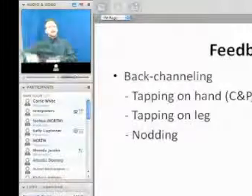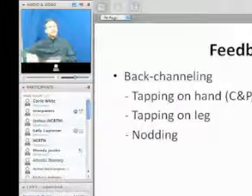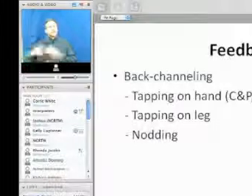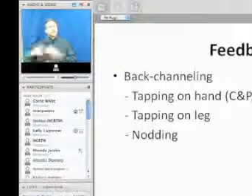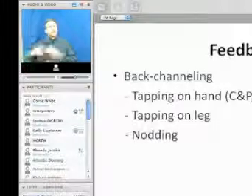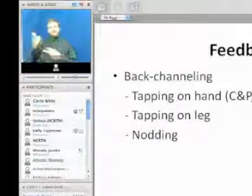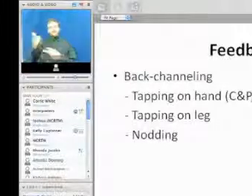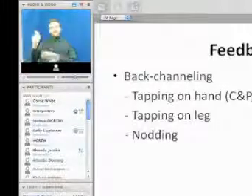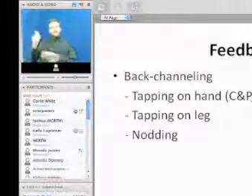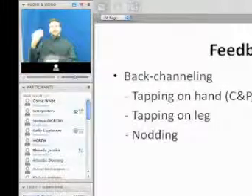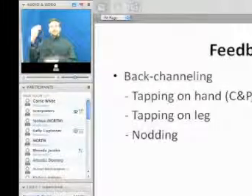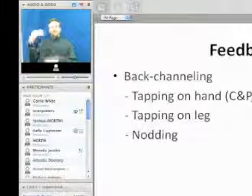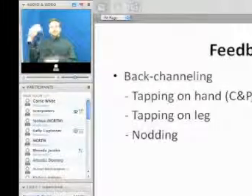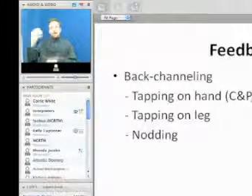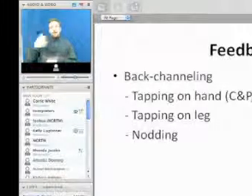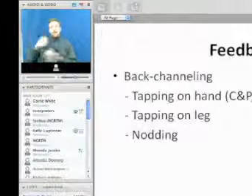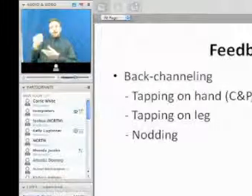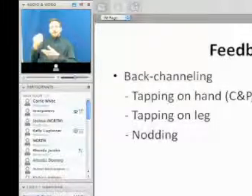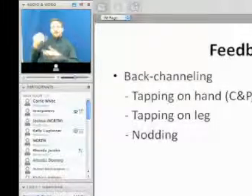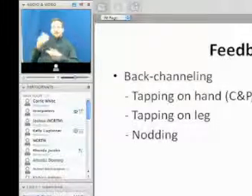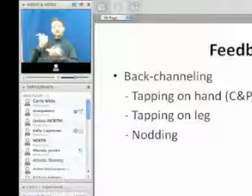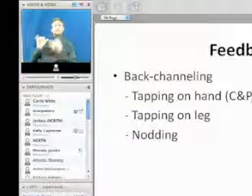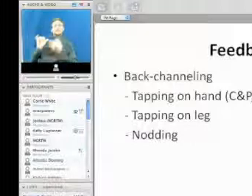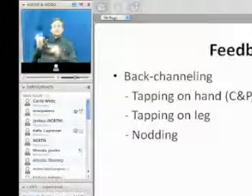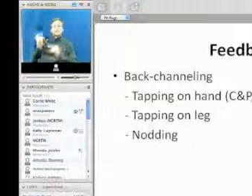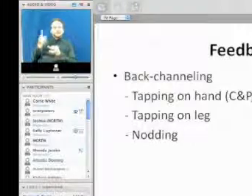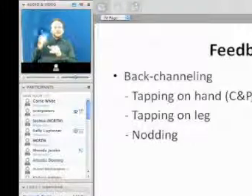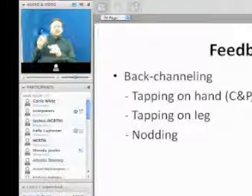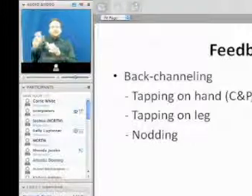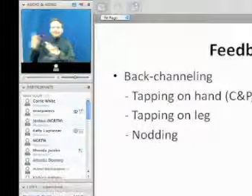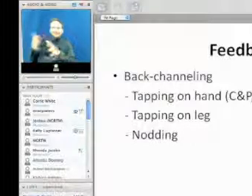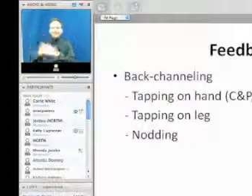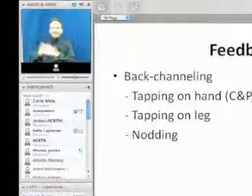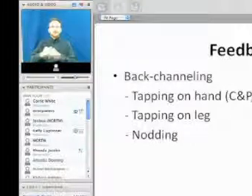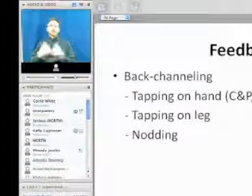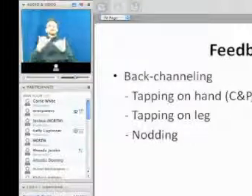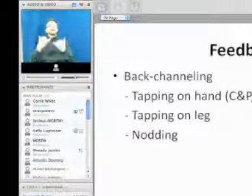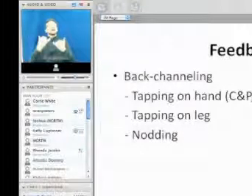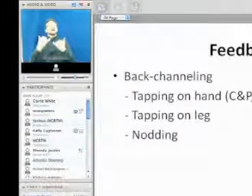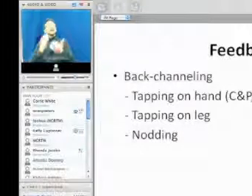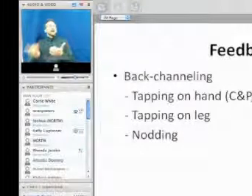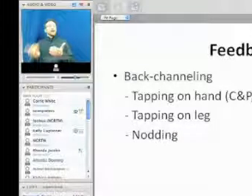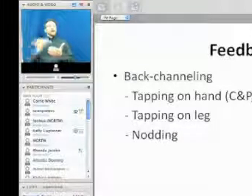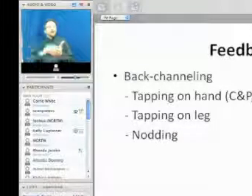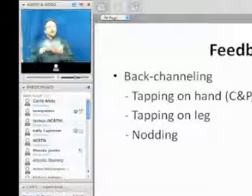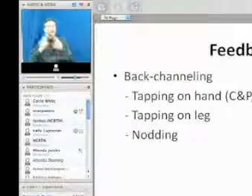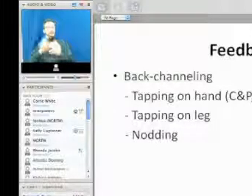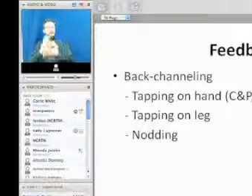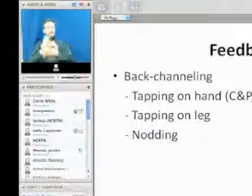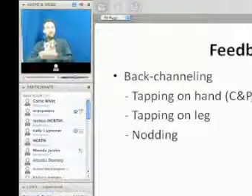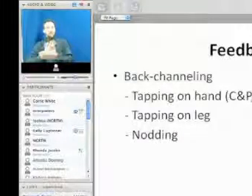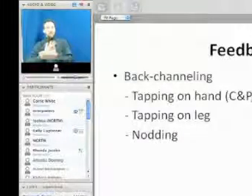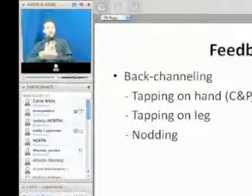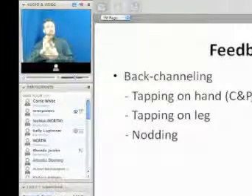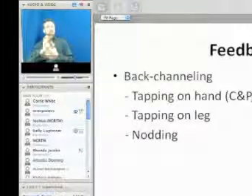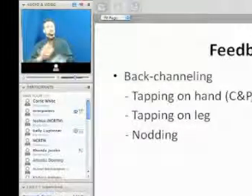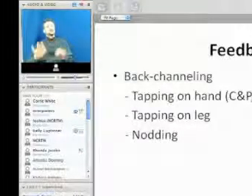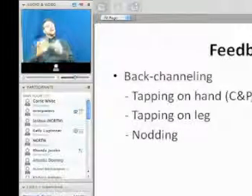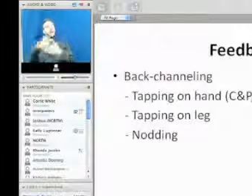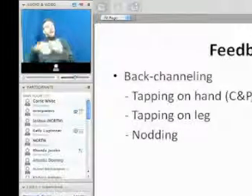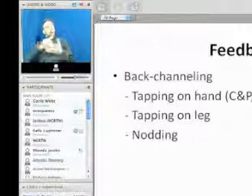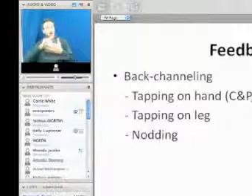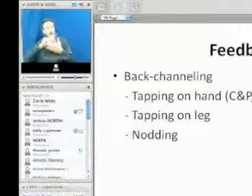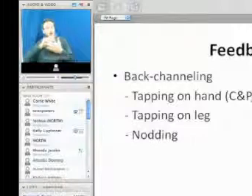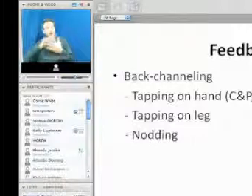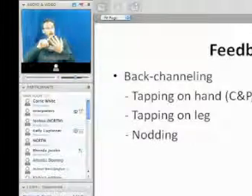feedback from the person. So we're going to watch this video again and keep all of these things in mind while you're